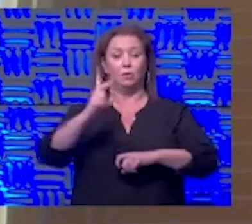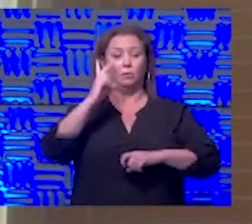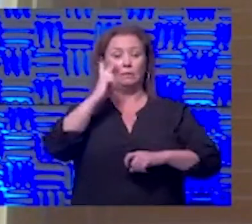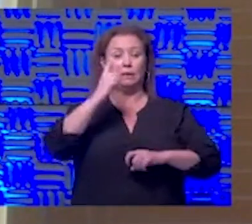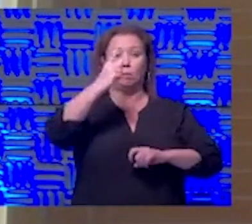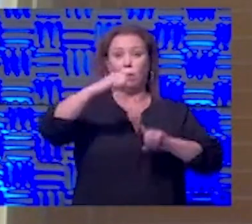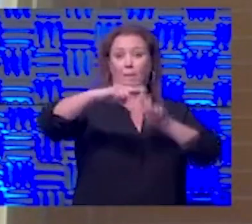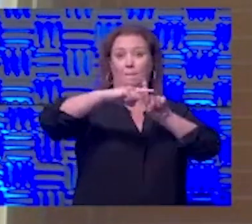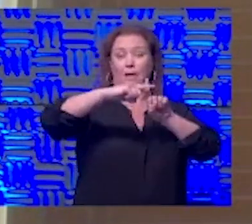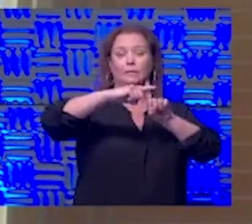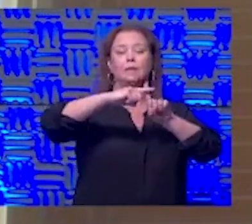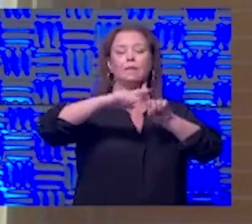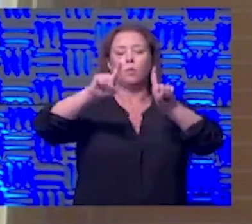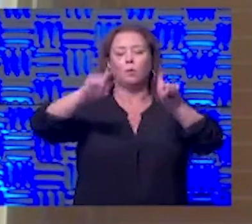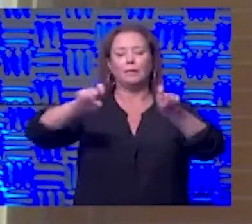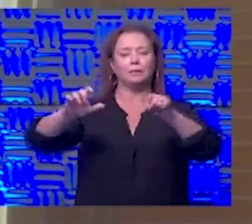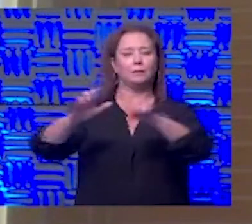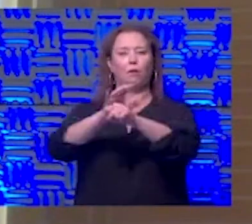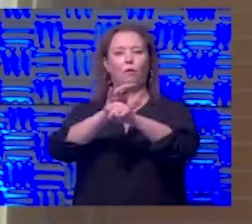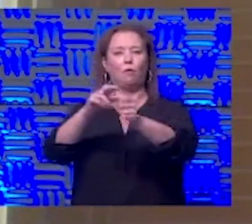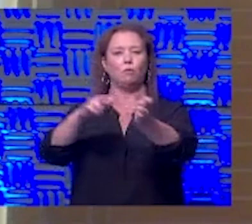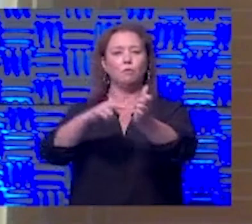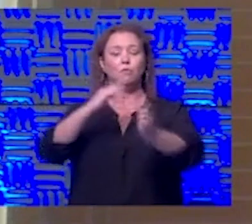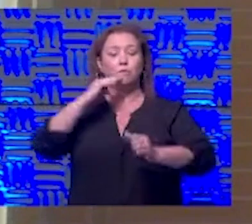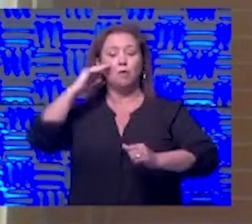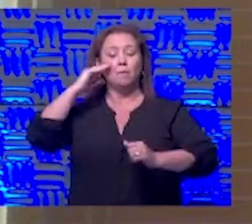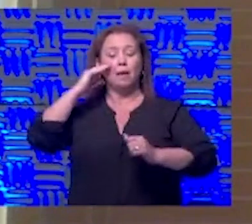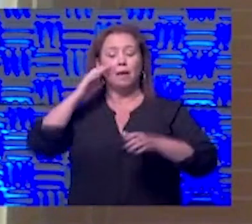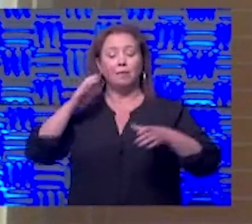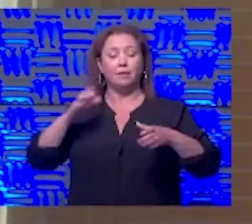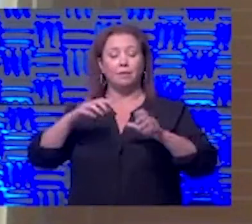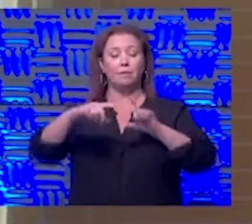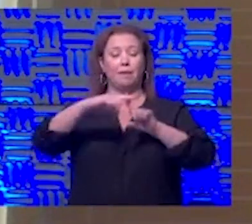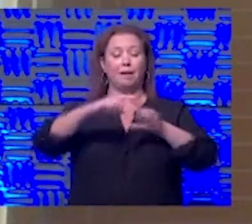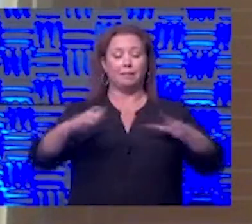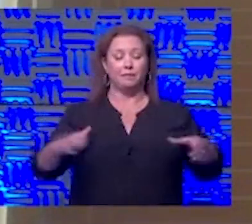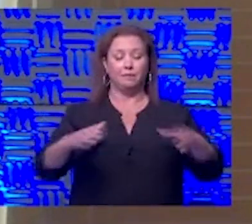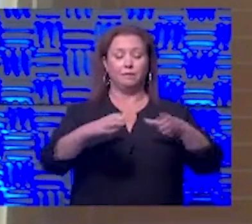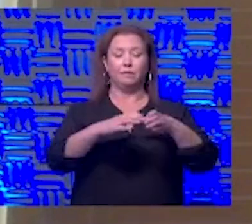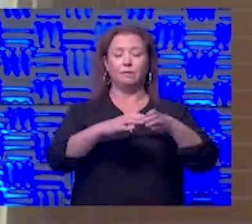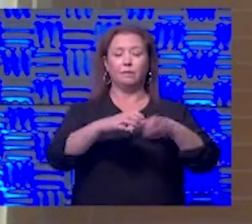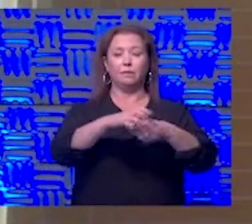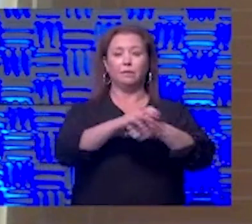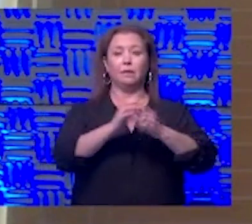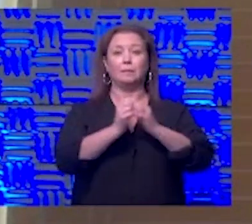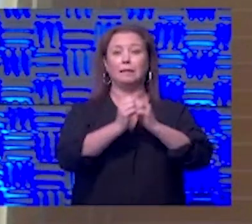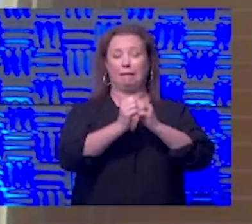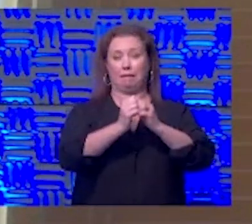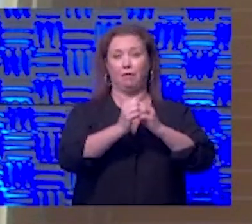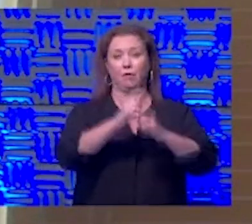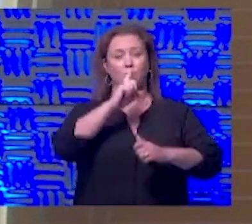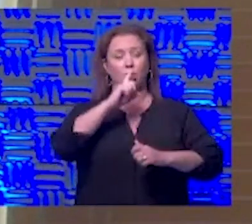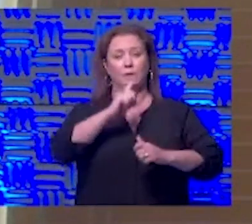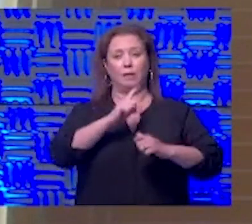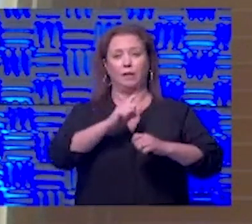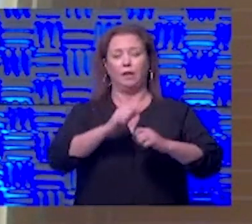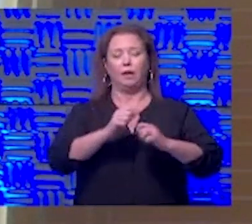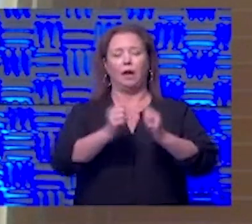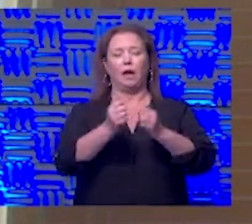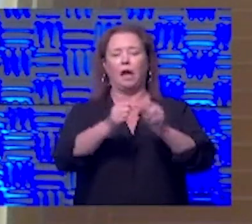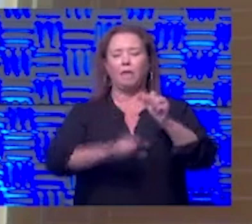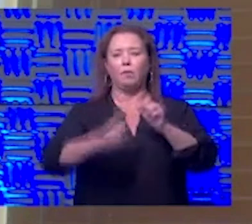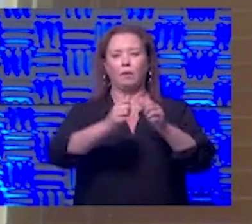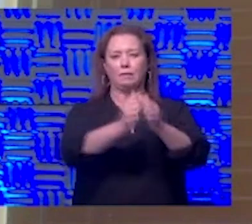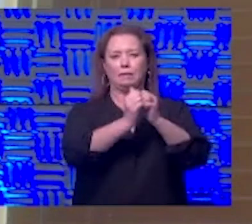positive, and then really containing all the positives together and cohorting really everyone that we know is positive, and